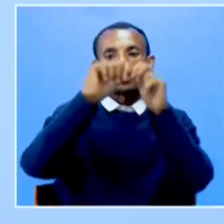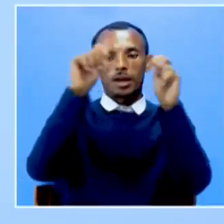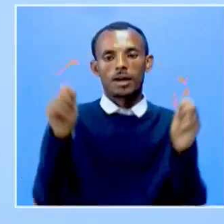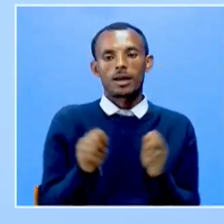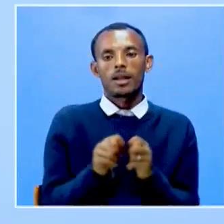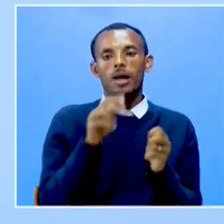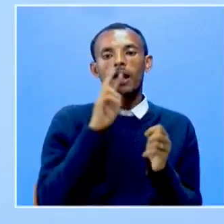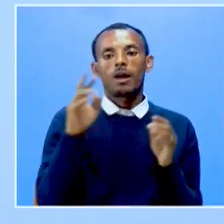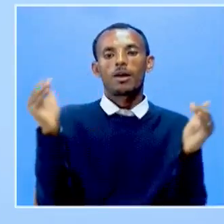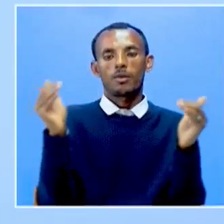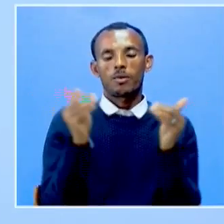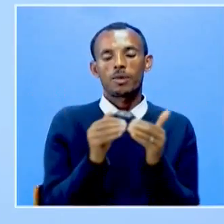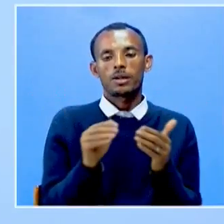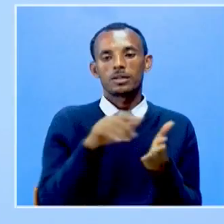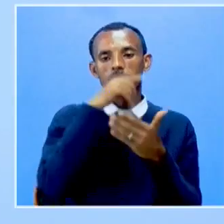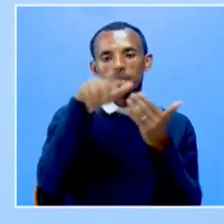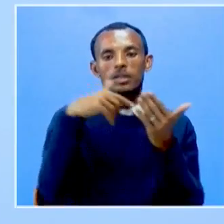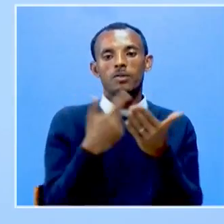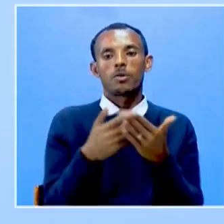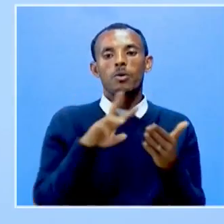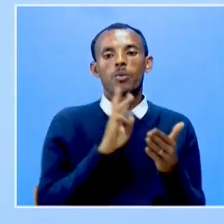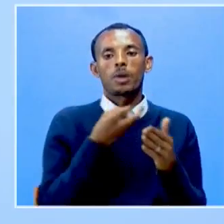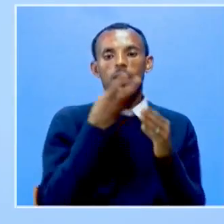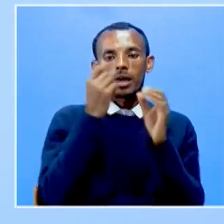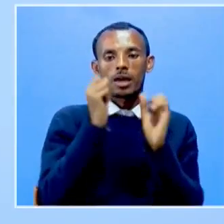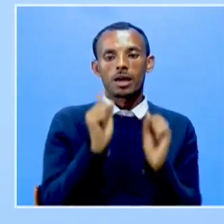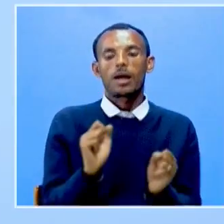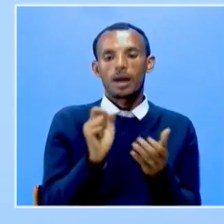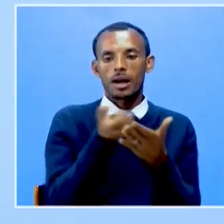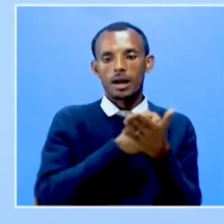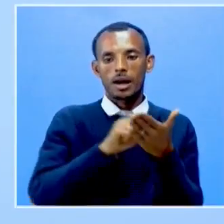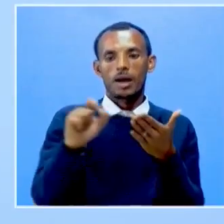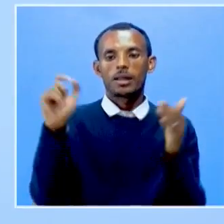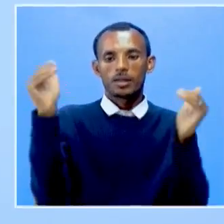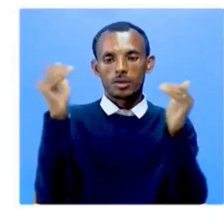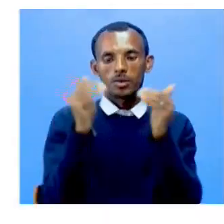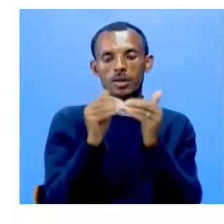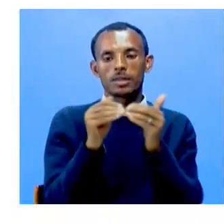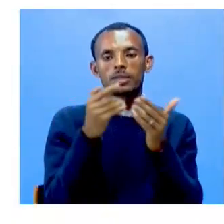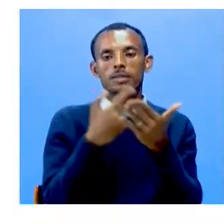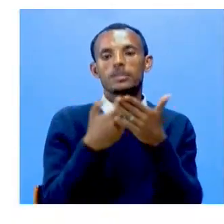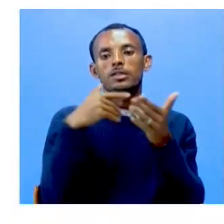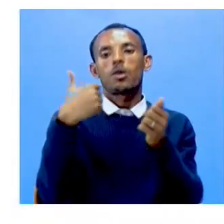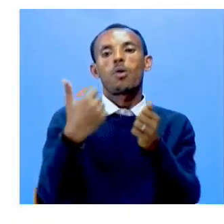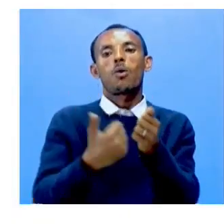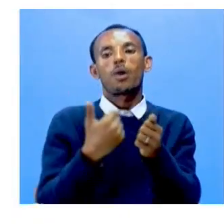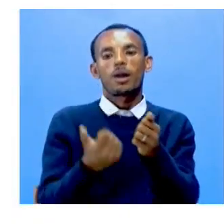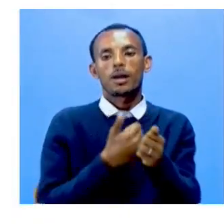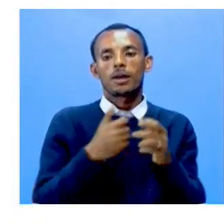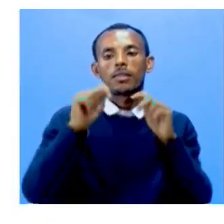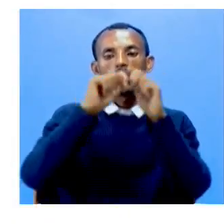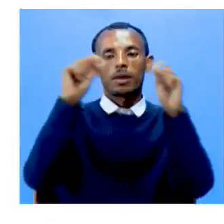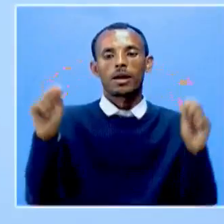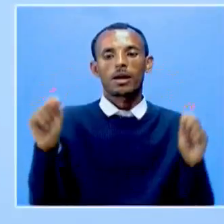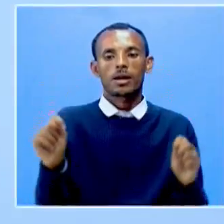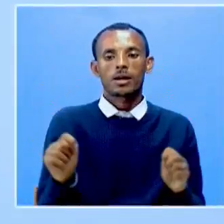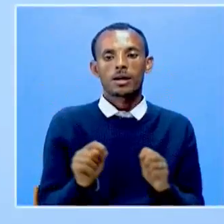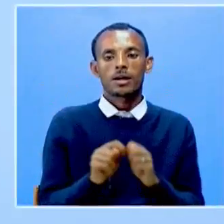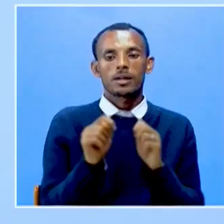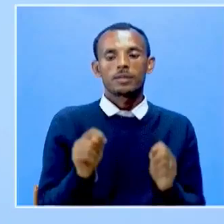congruent. Therefore, we can write the congruency in this order. Triangle